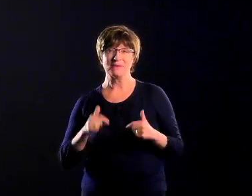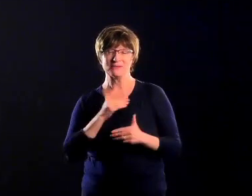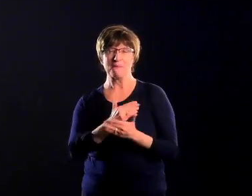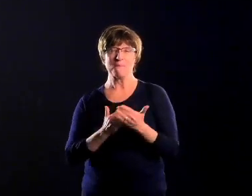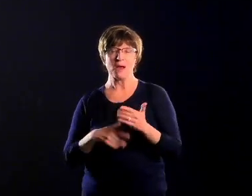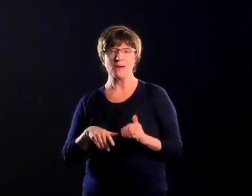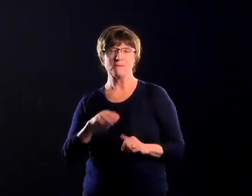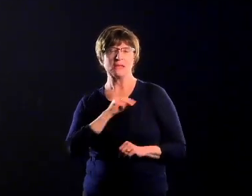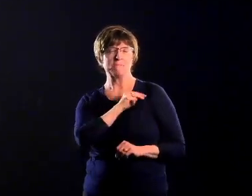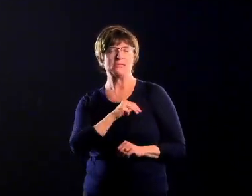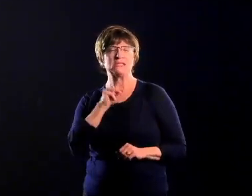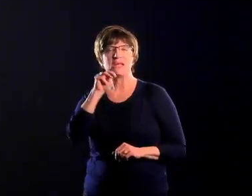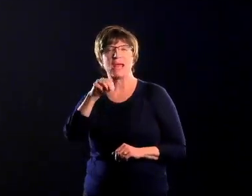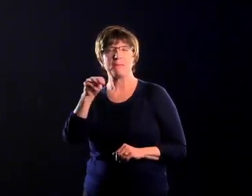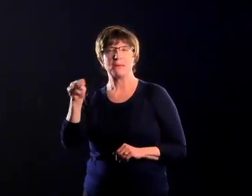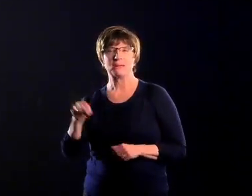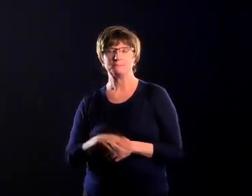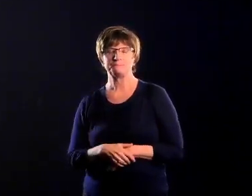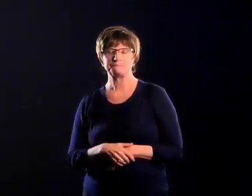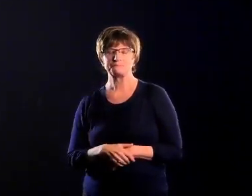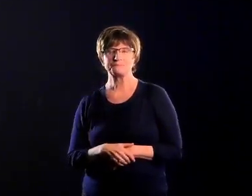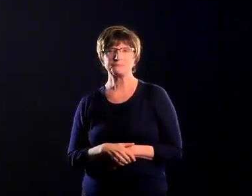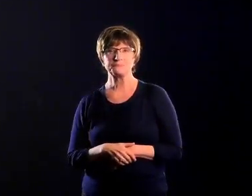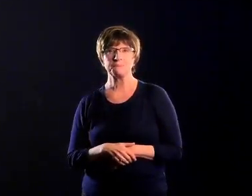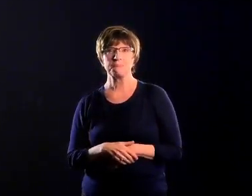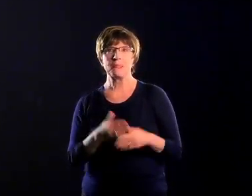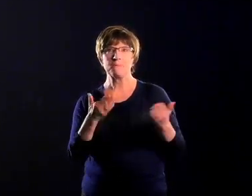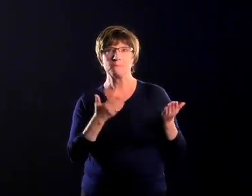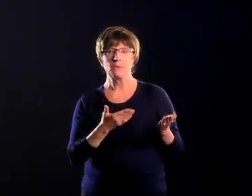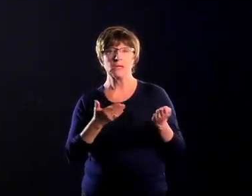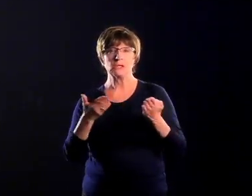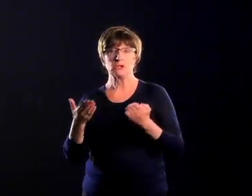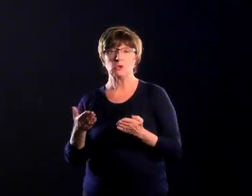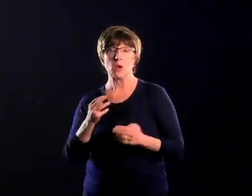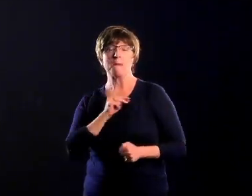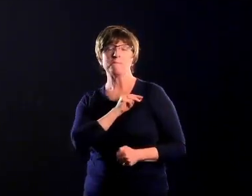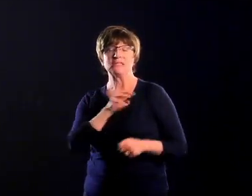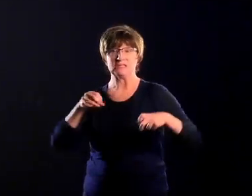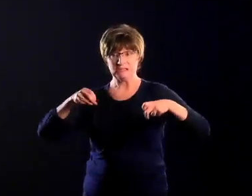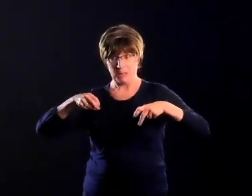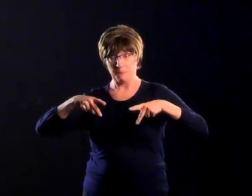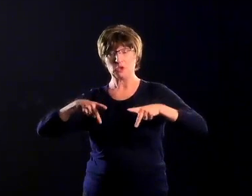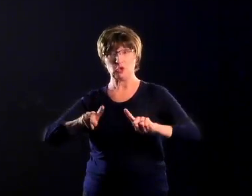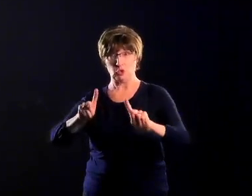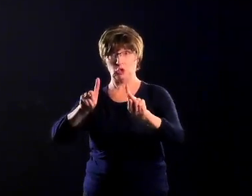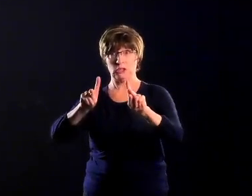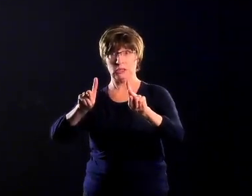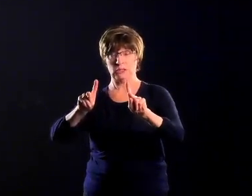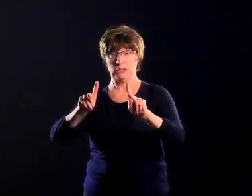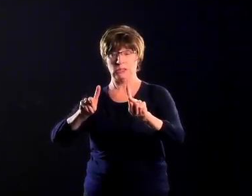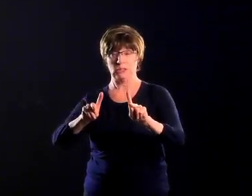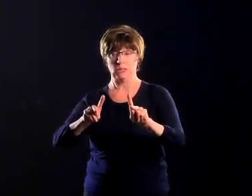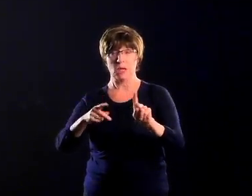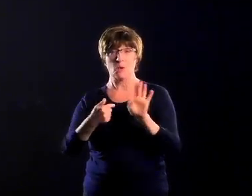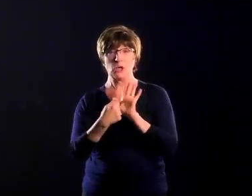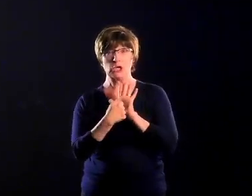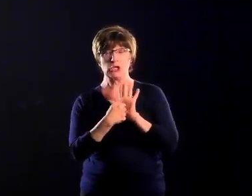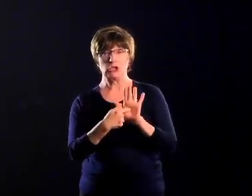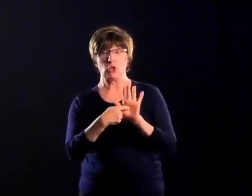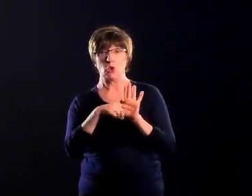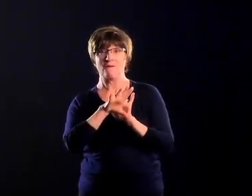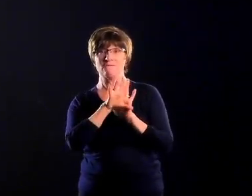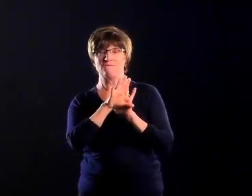Mission M&M, we bring to you today a missions opportunity. I'd like to show a video to